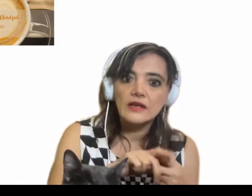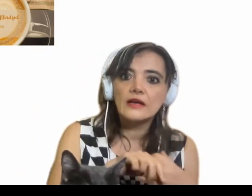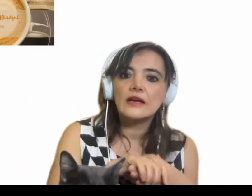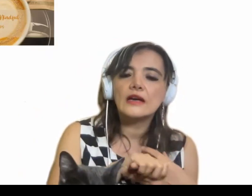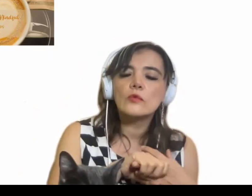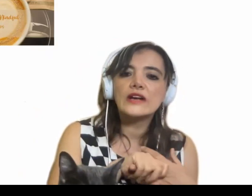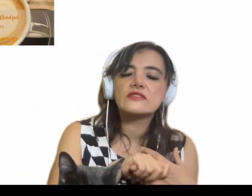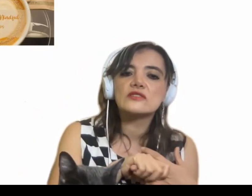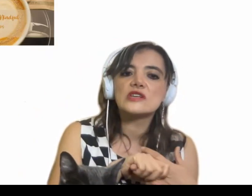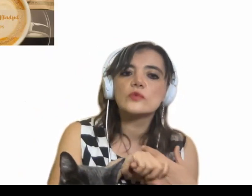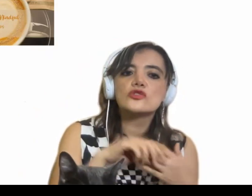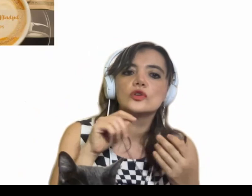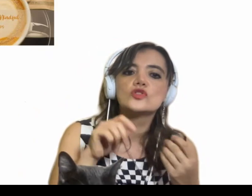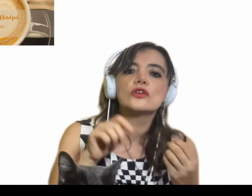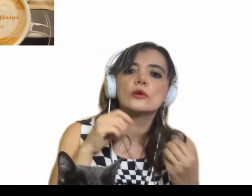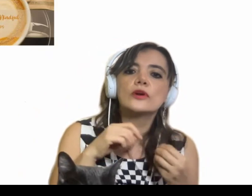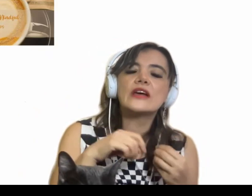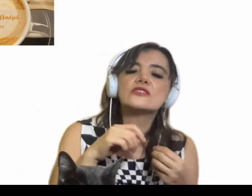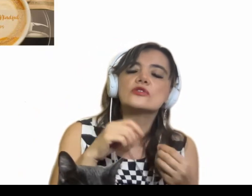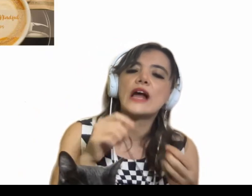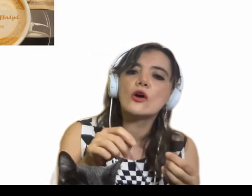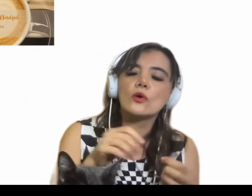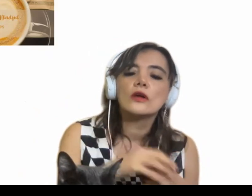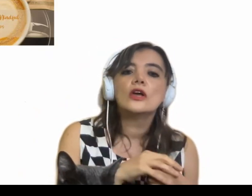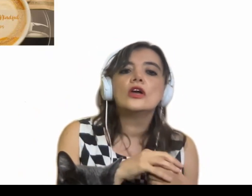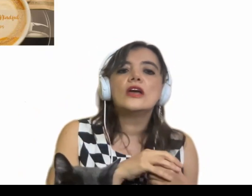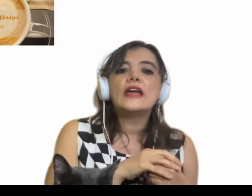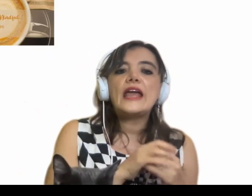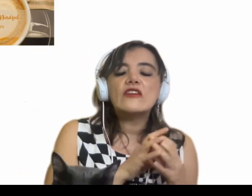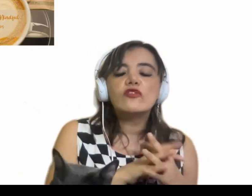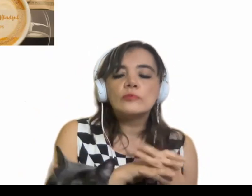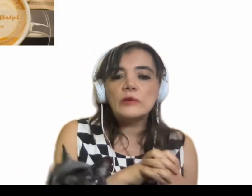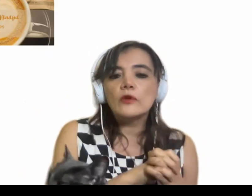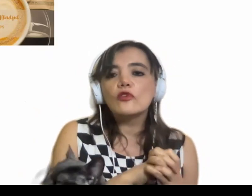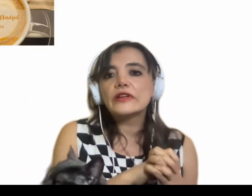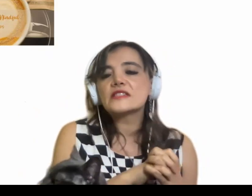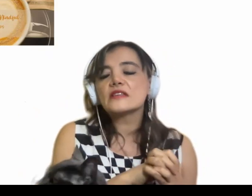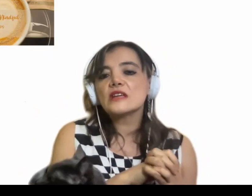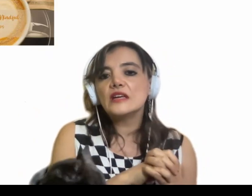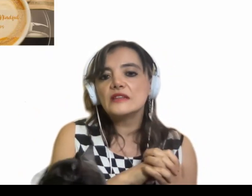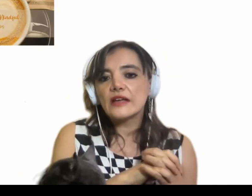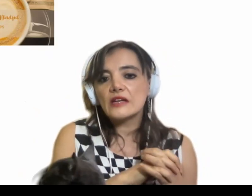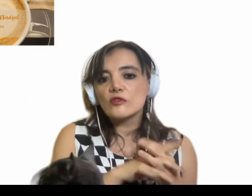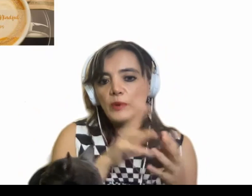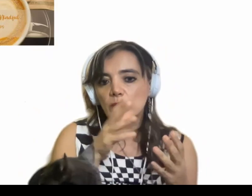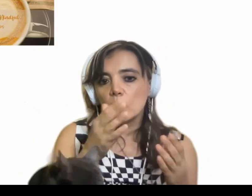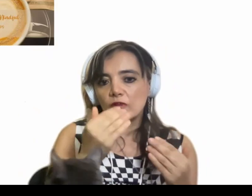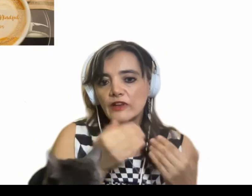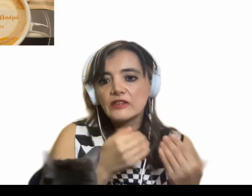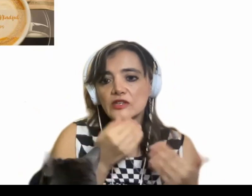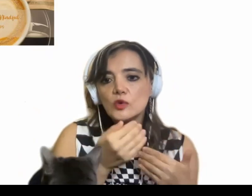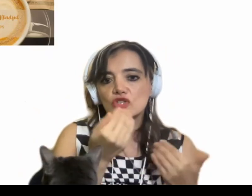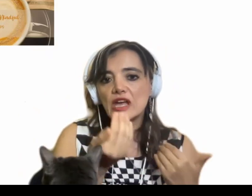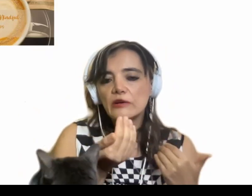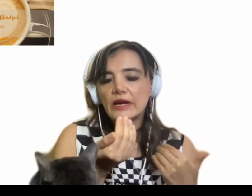is one exercise in which you're using your body as your anchor. And for people, for instance, in the case of people who